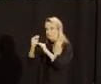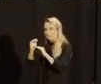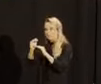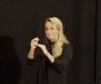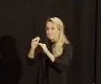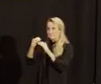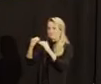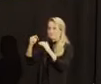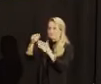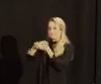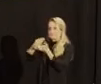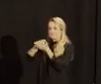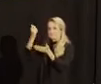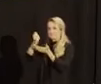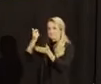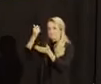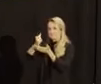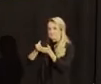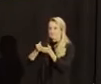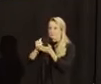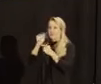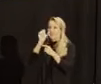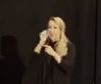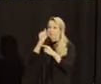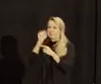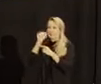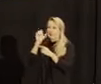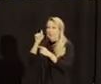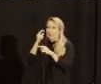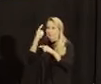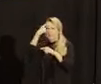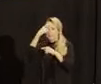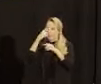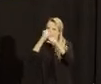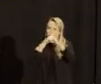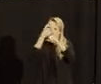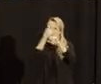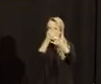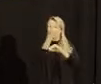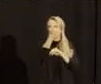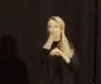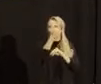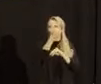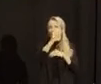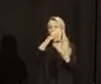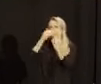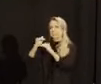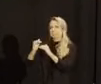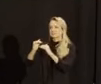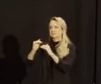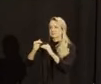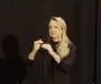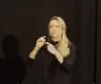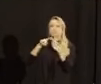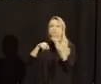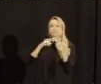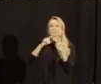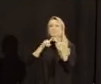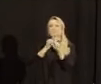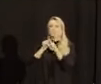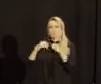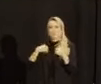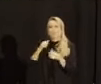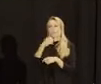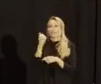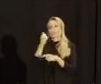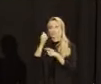disabled poverty trap. There is also a bill that ends the marriage penalty so that Shelley can get married if she ever wants to,